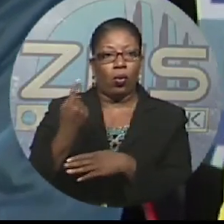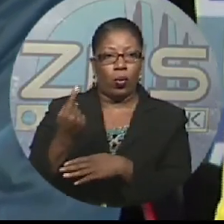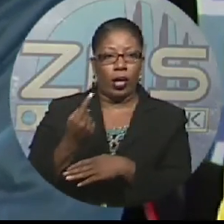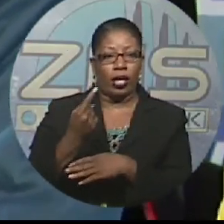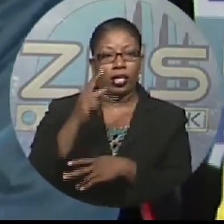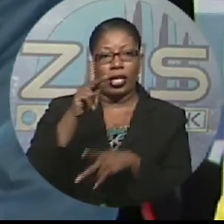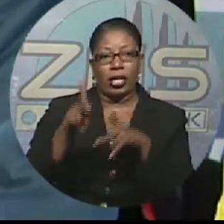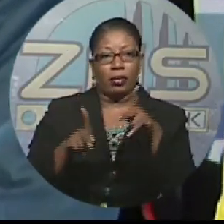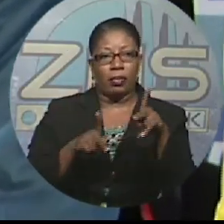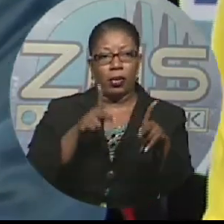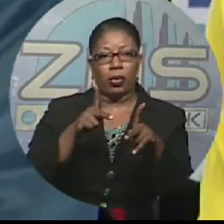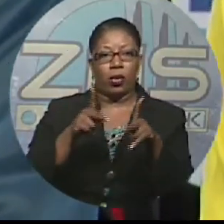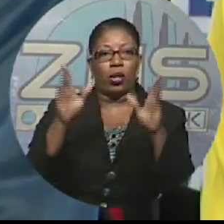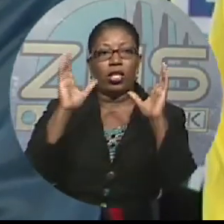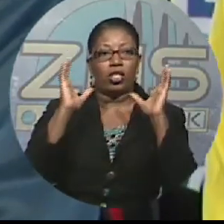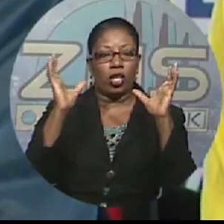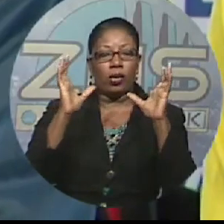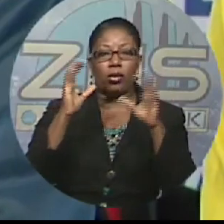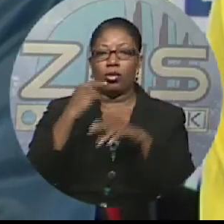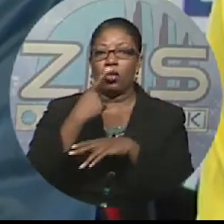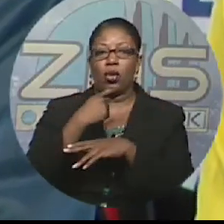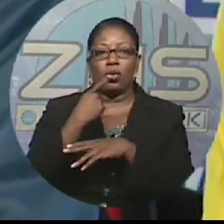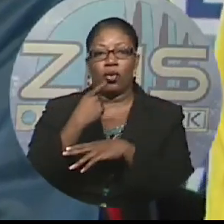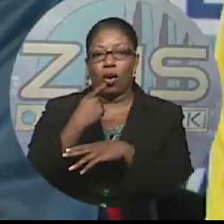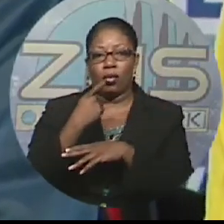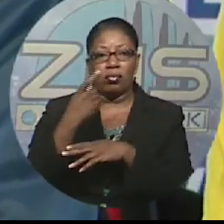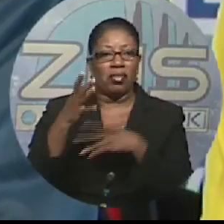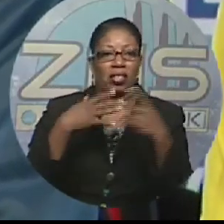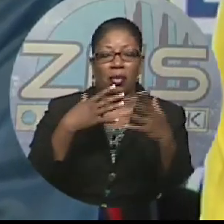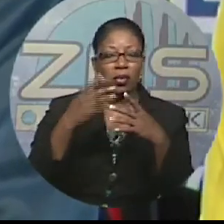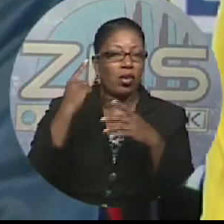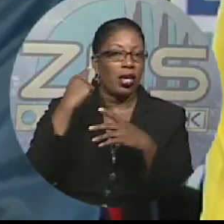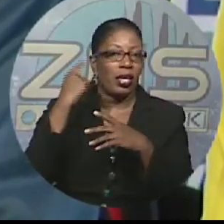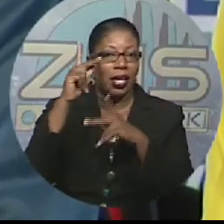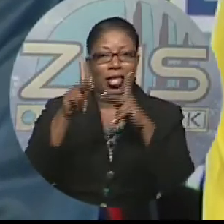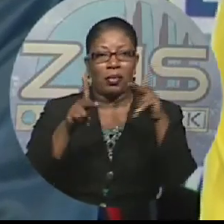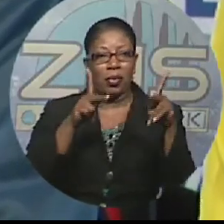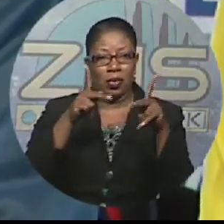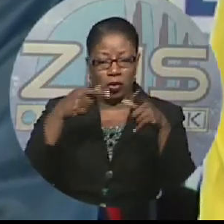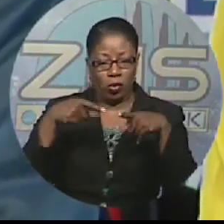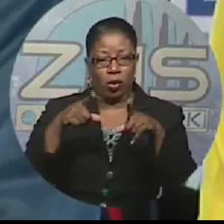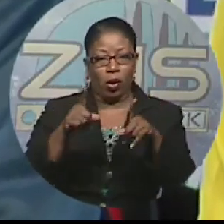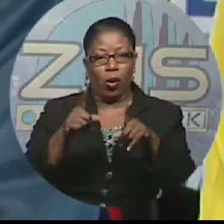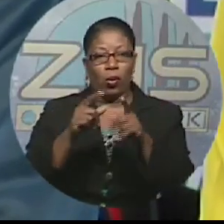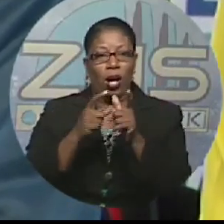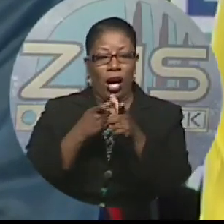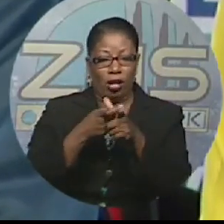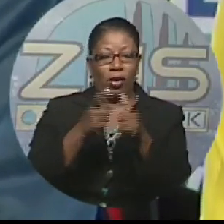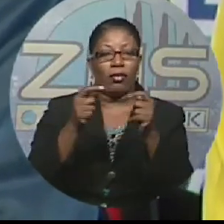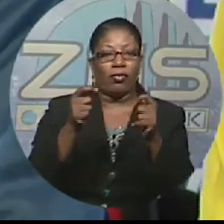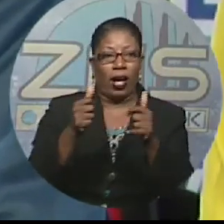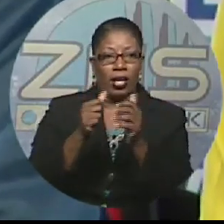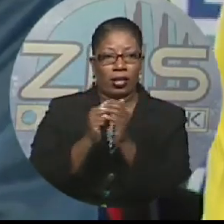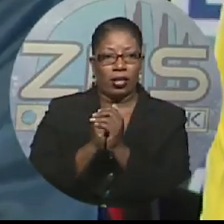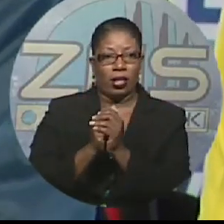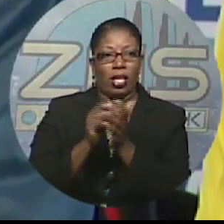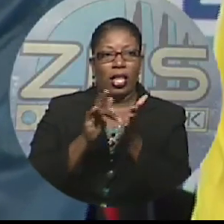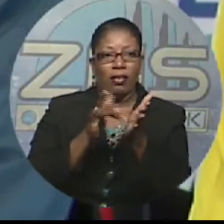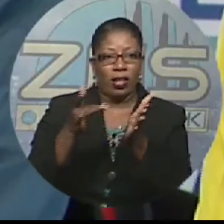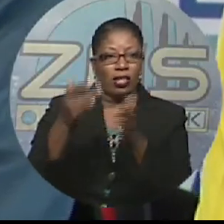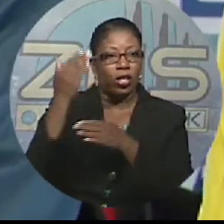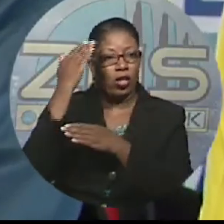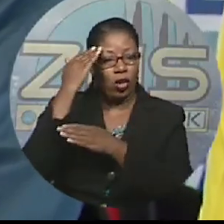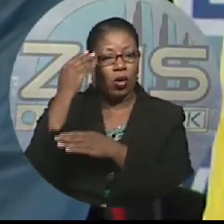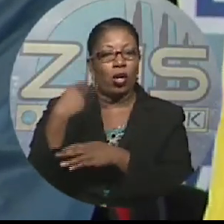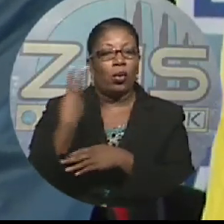it's always people are going to be cheering. You don't know who for, but you hear the crowd. Once you hear the crowd, you're going to go. So the only advantage is just knowing that we